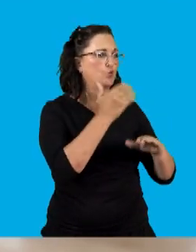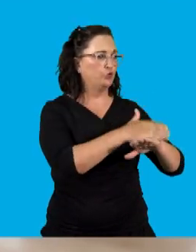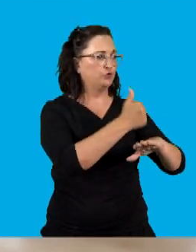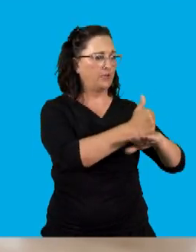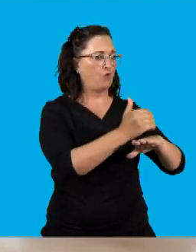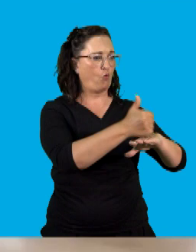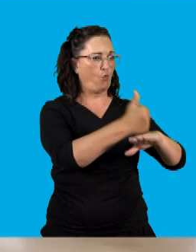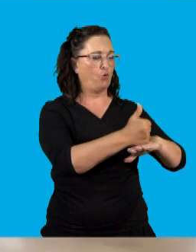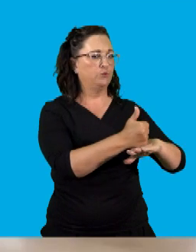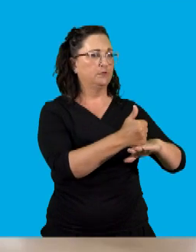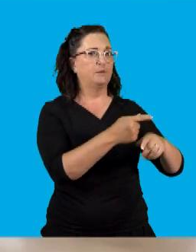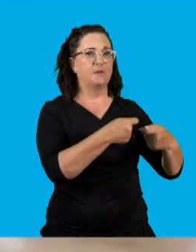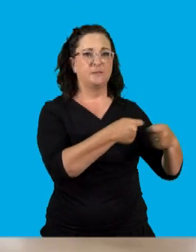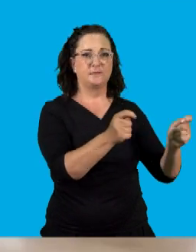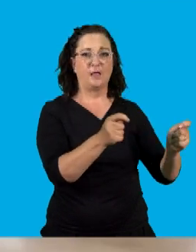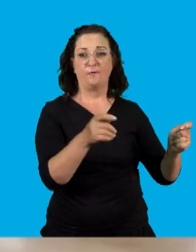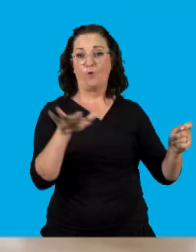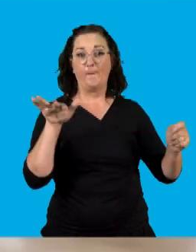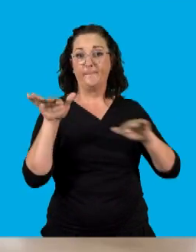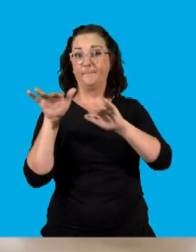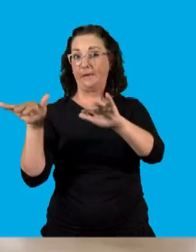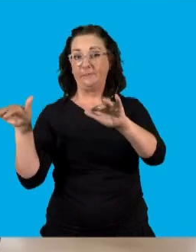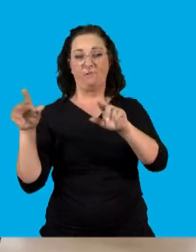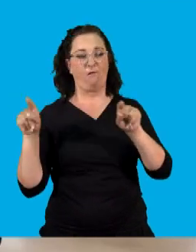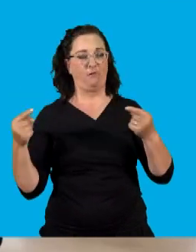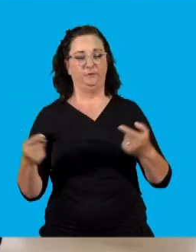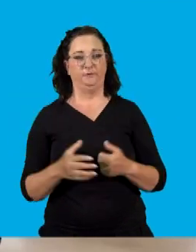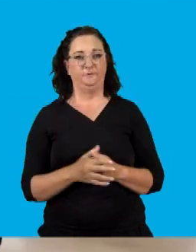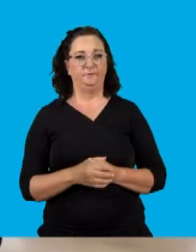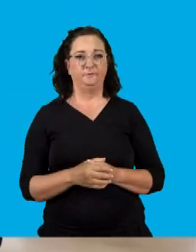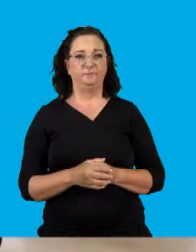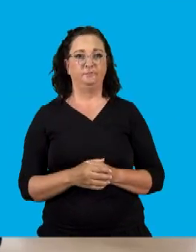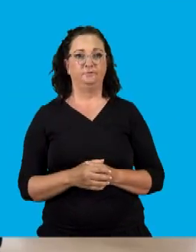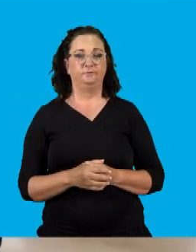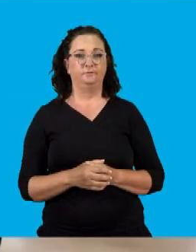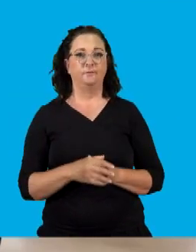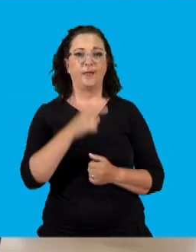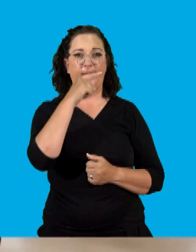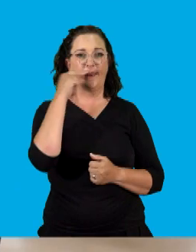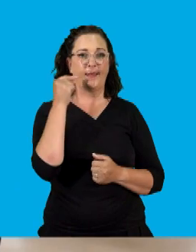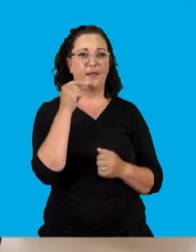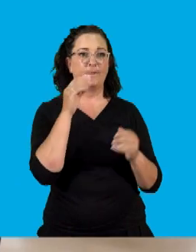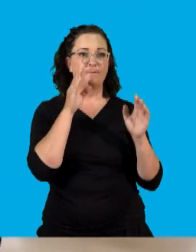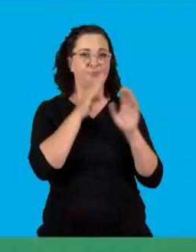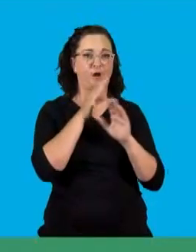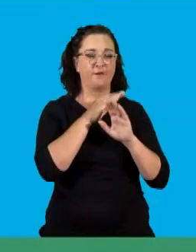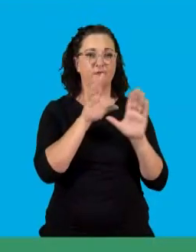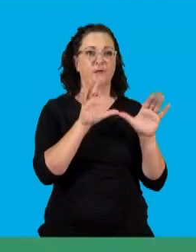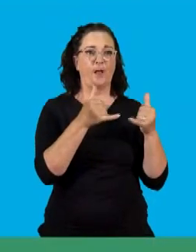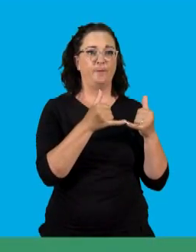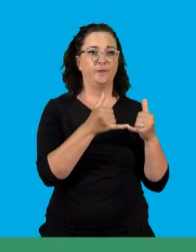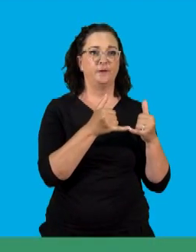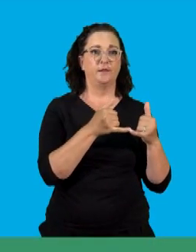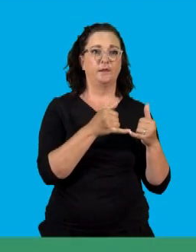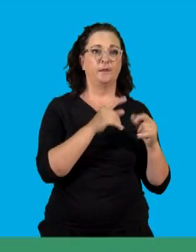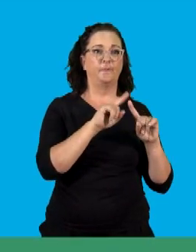shareholders because they can't sell their shares to the public. The name of a private company must end